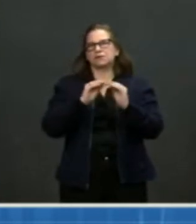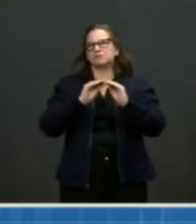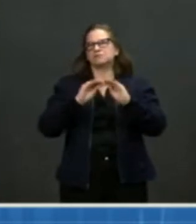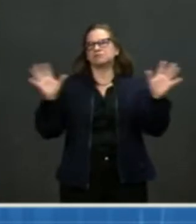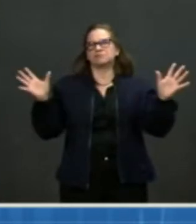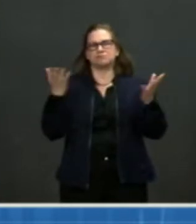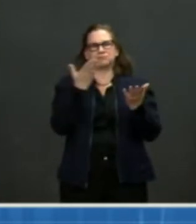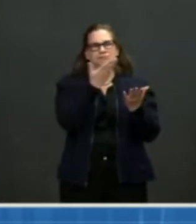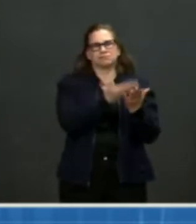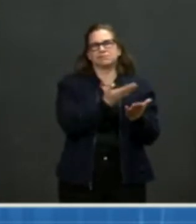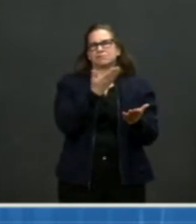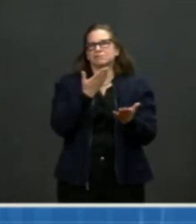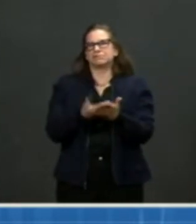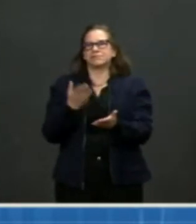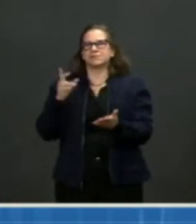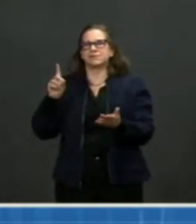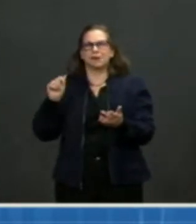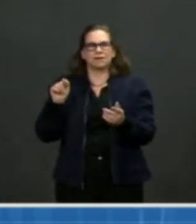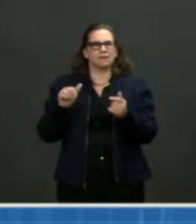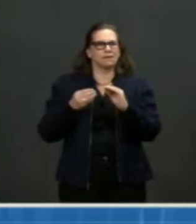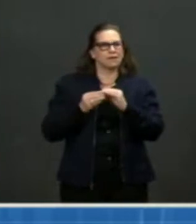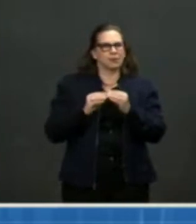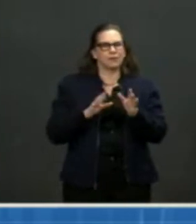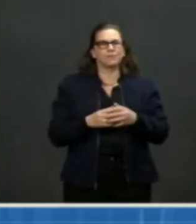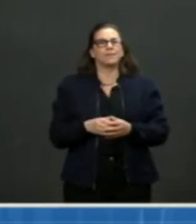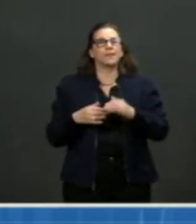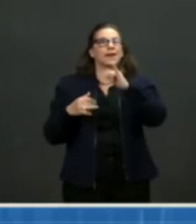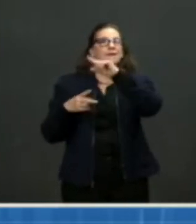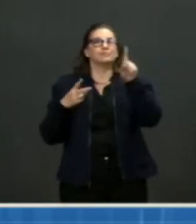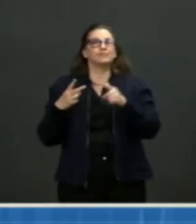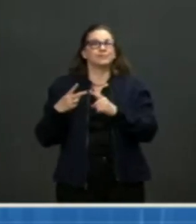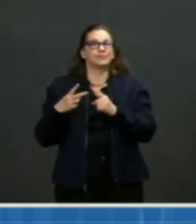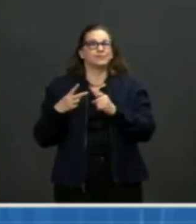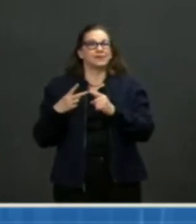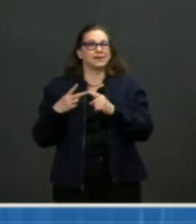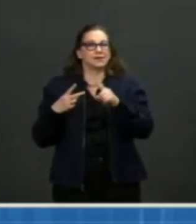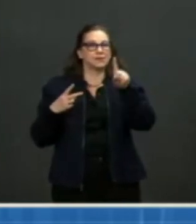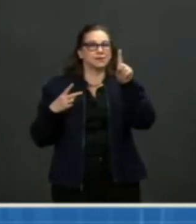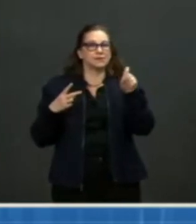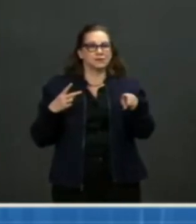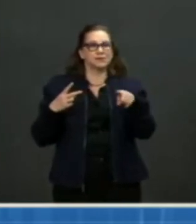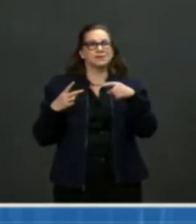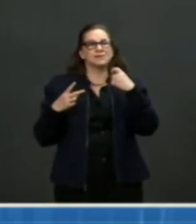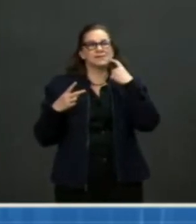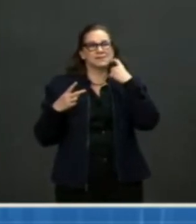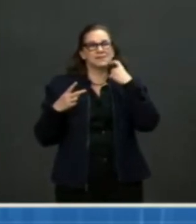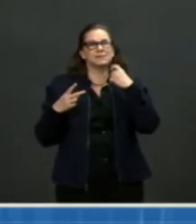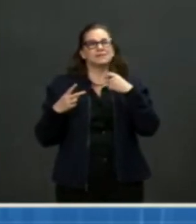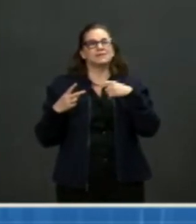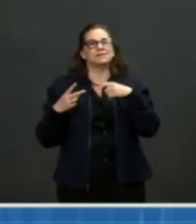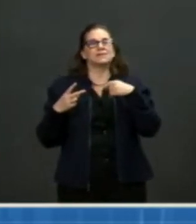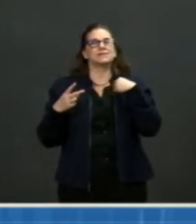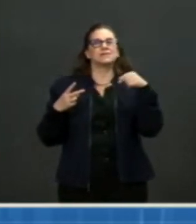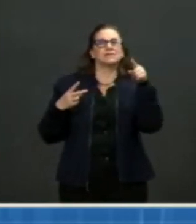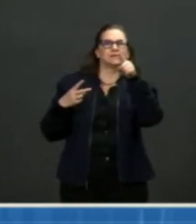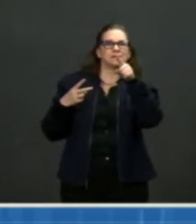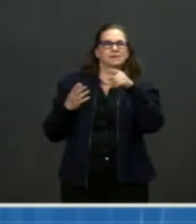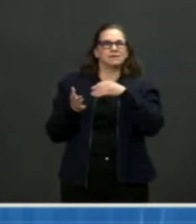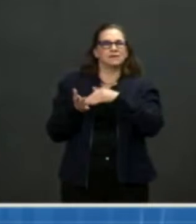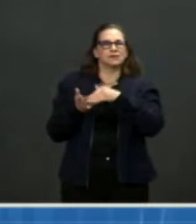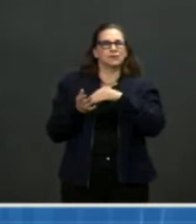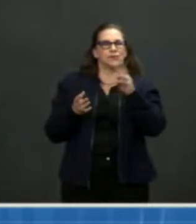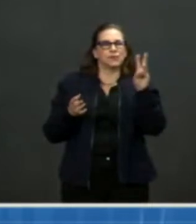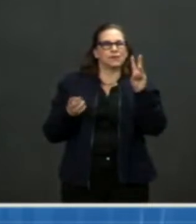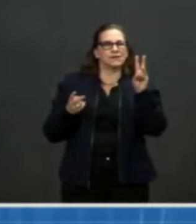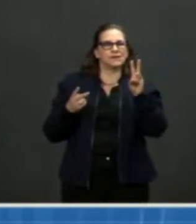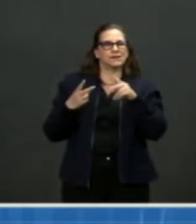Dr. Walensky, which is, I believe, commenting on travel and the uptick of in travel, and I think